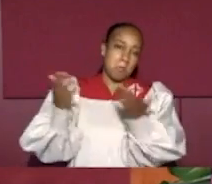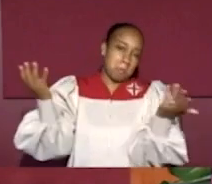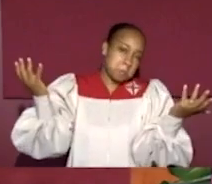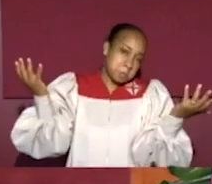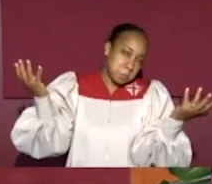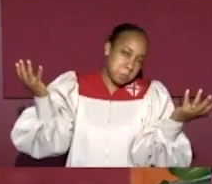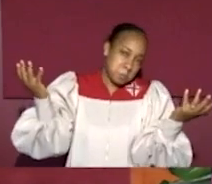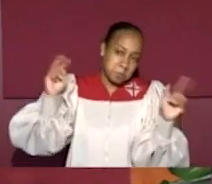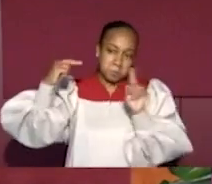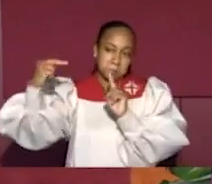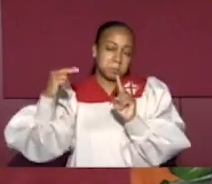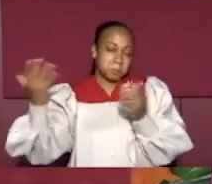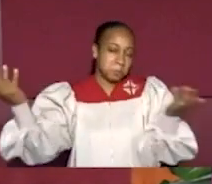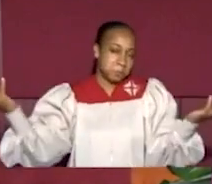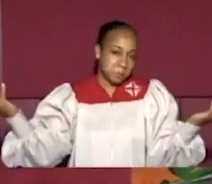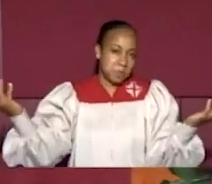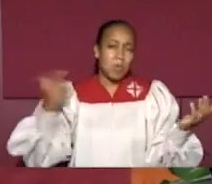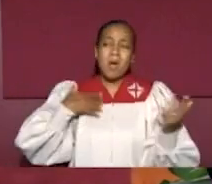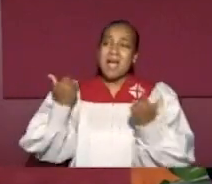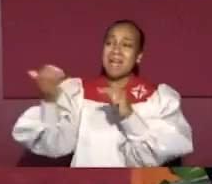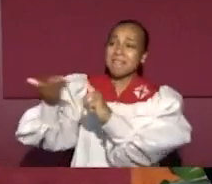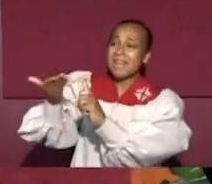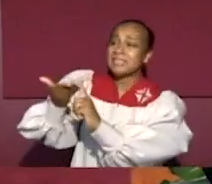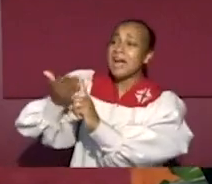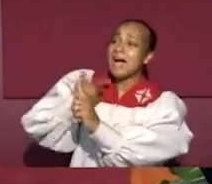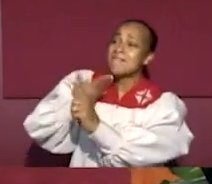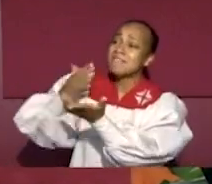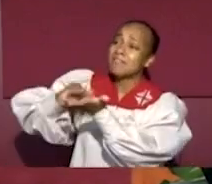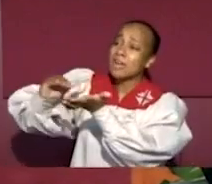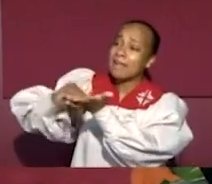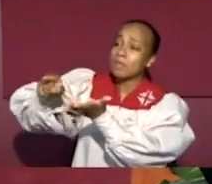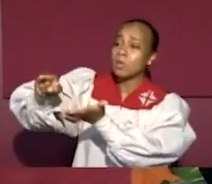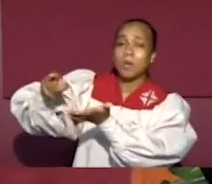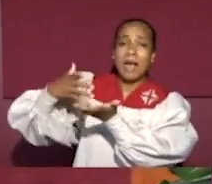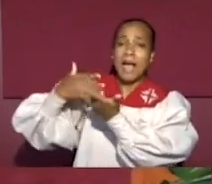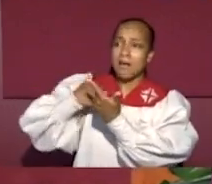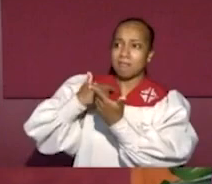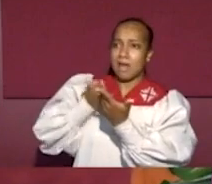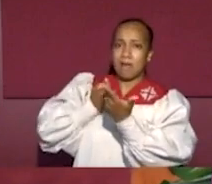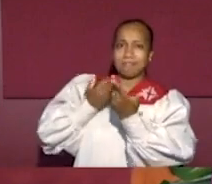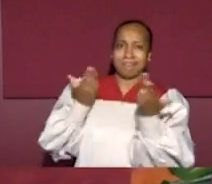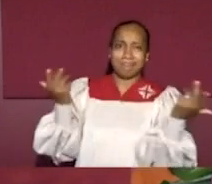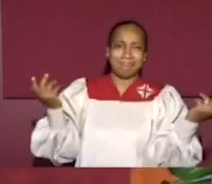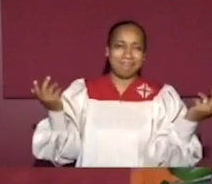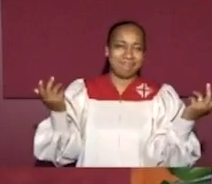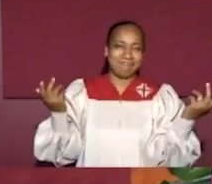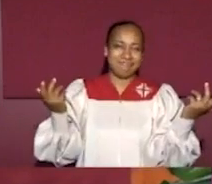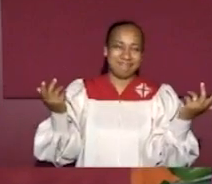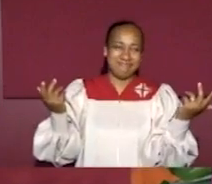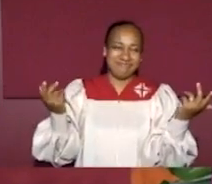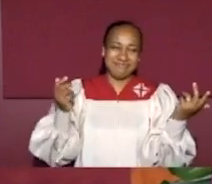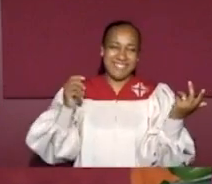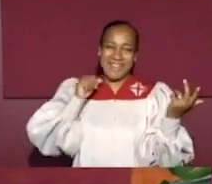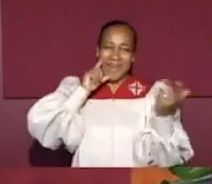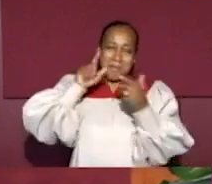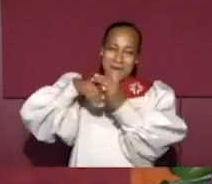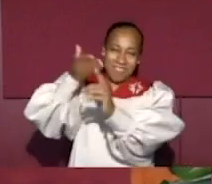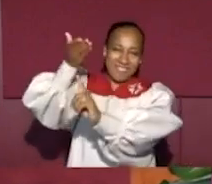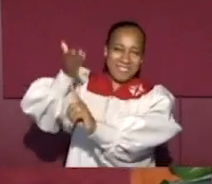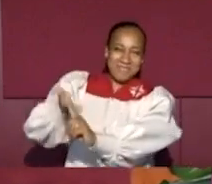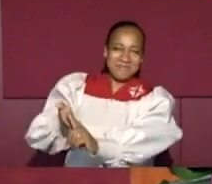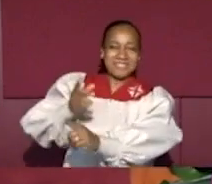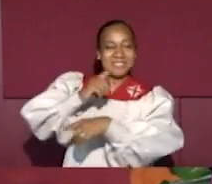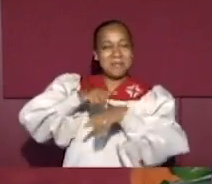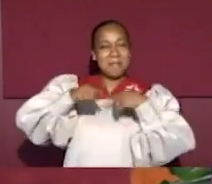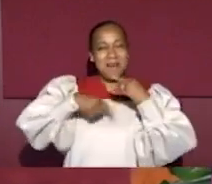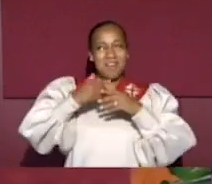because what we want to do is we want to go and convince them. I forgave you. Listen, it's not about them. It's about us